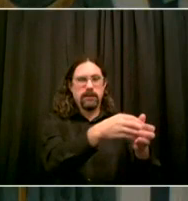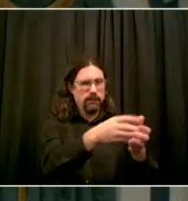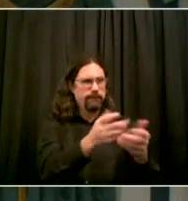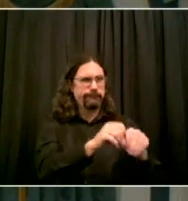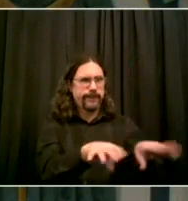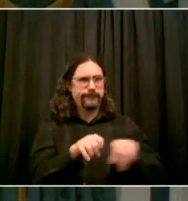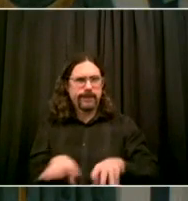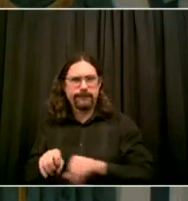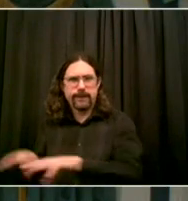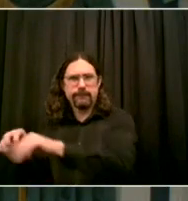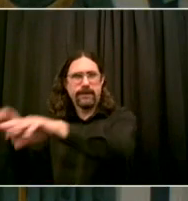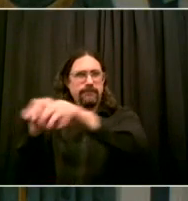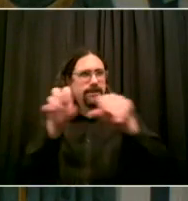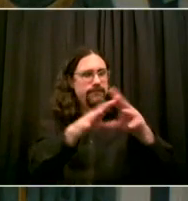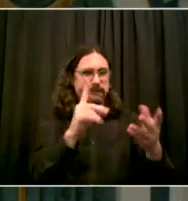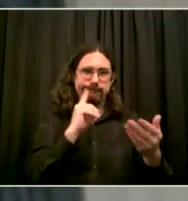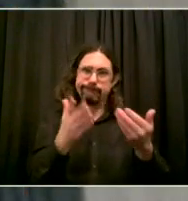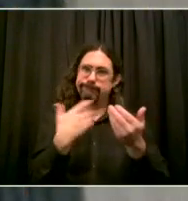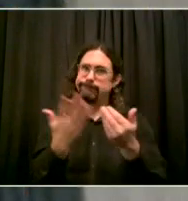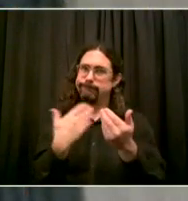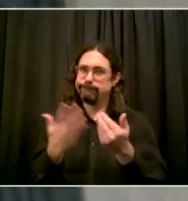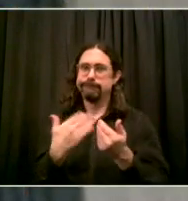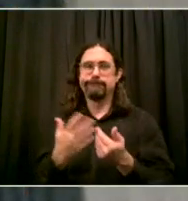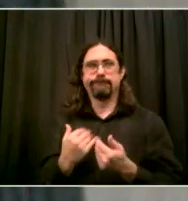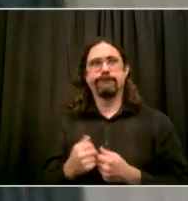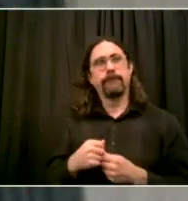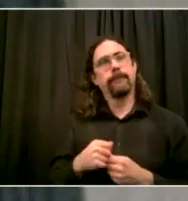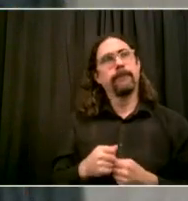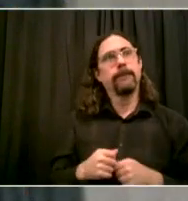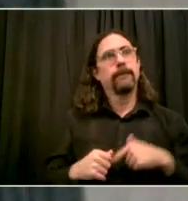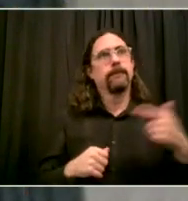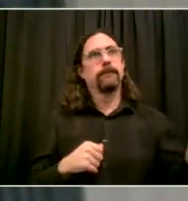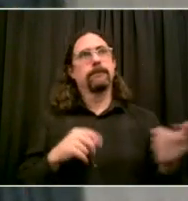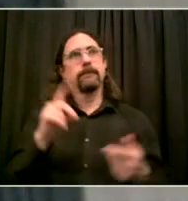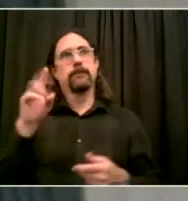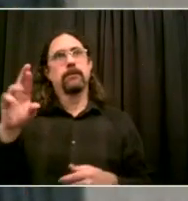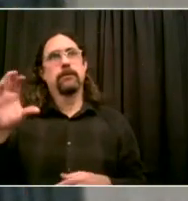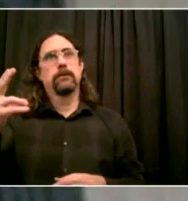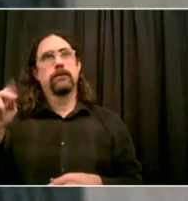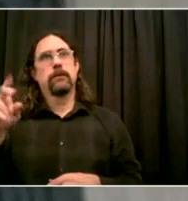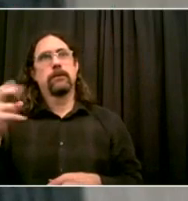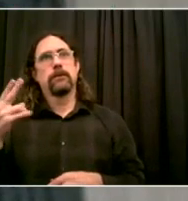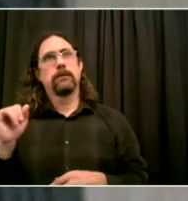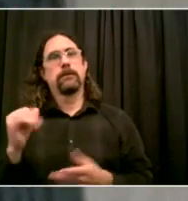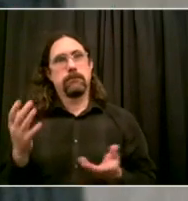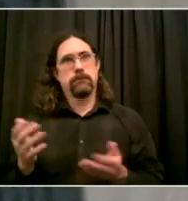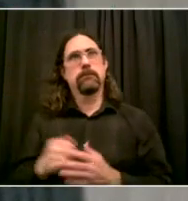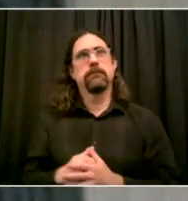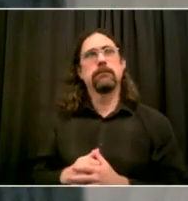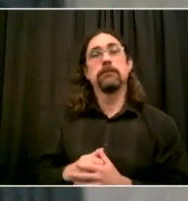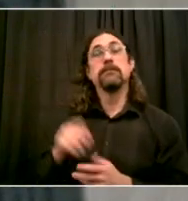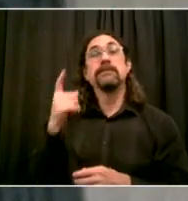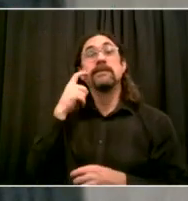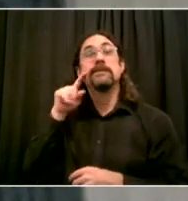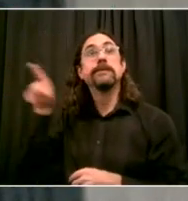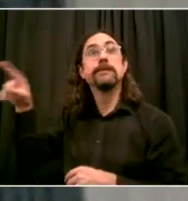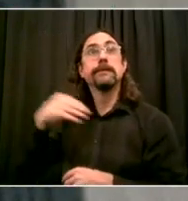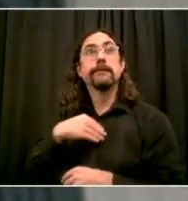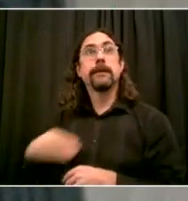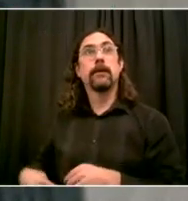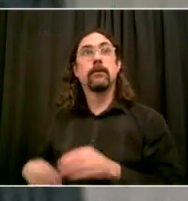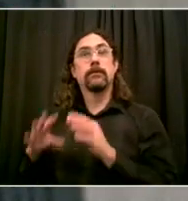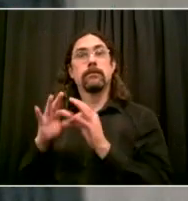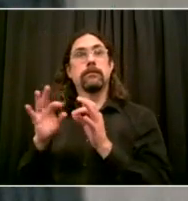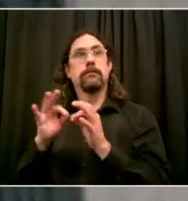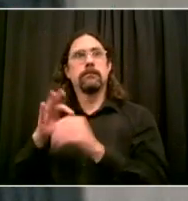The way the mayor described it is right. One of the things that we can say is that